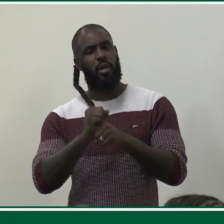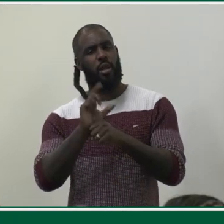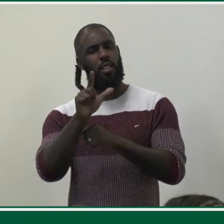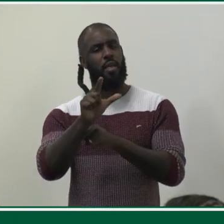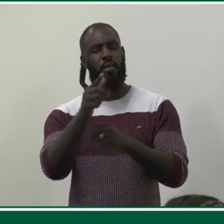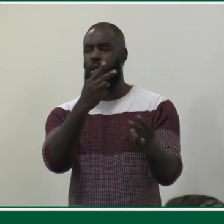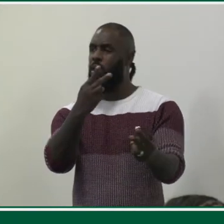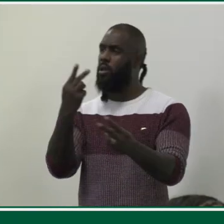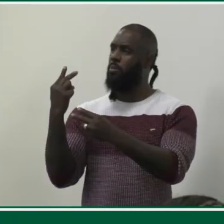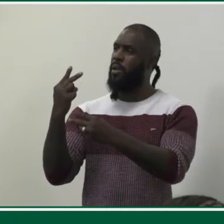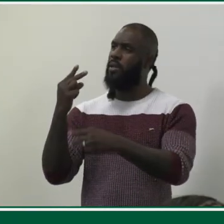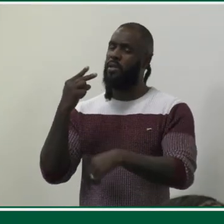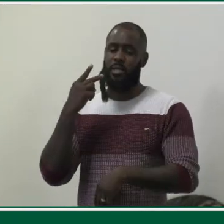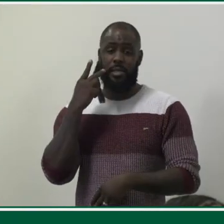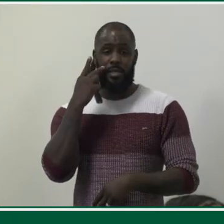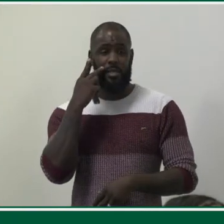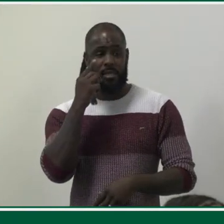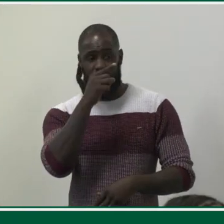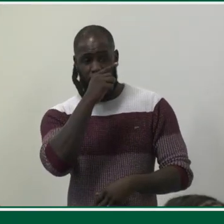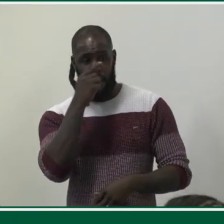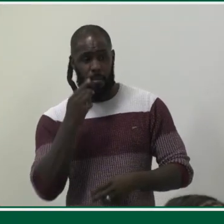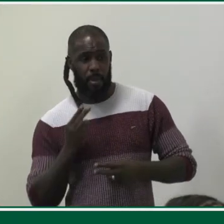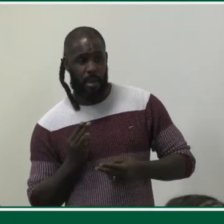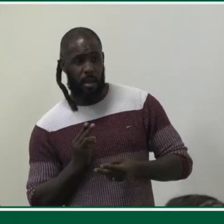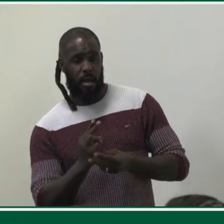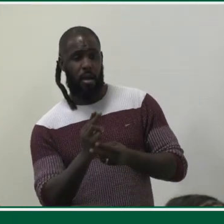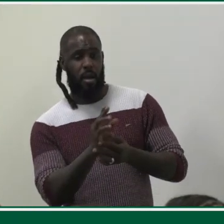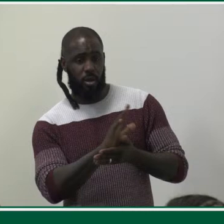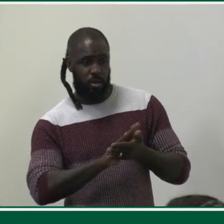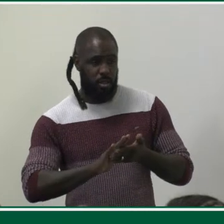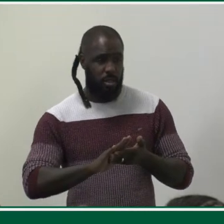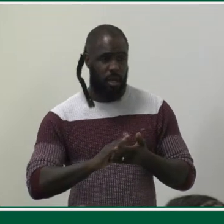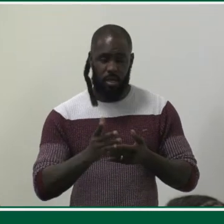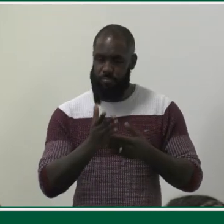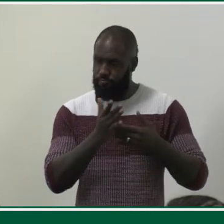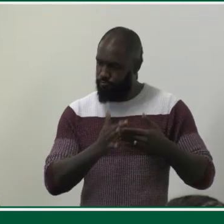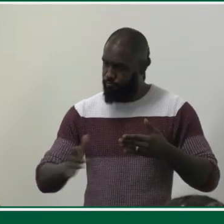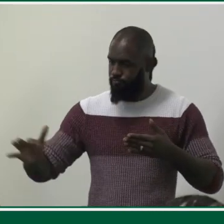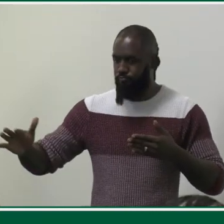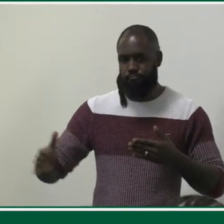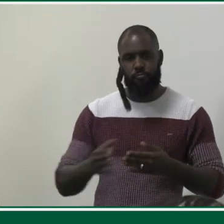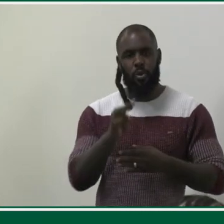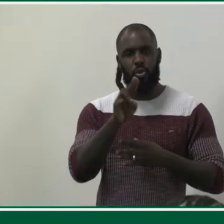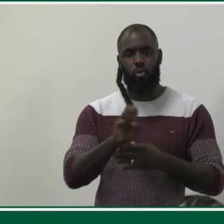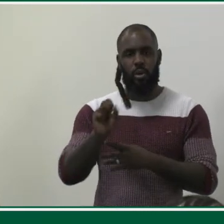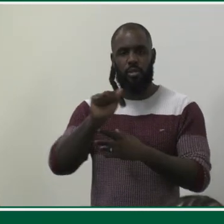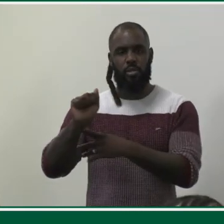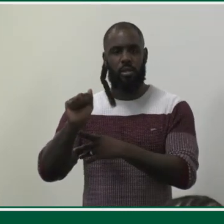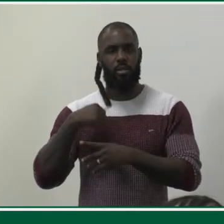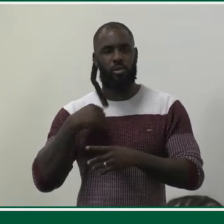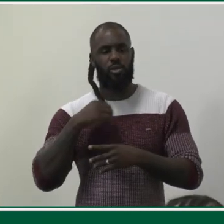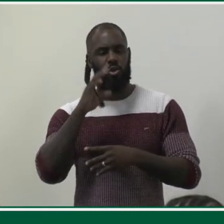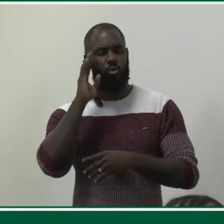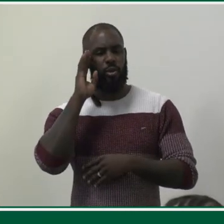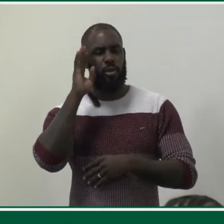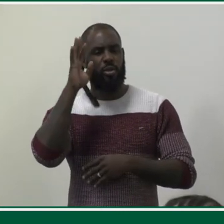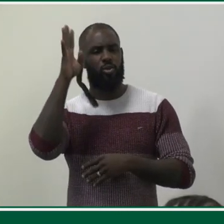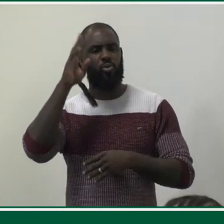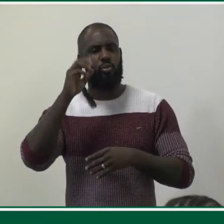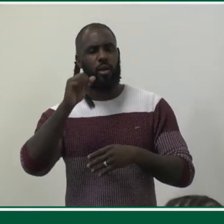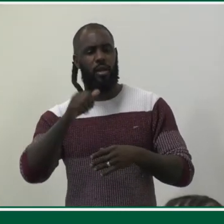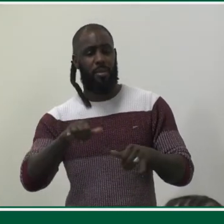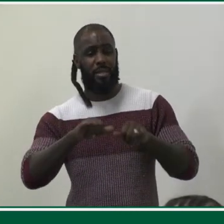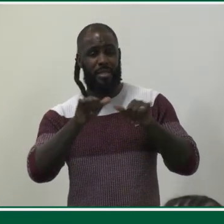there are Black Honors Colleges at colleges and universities across the country. and so that we can create systems within